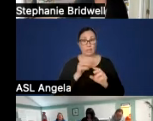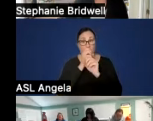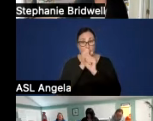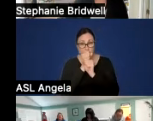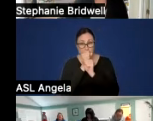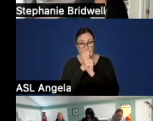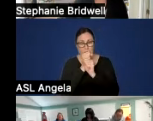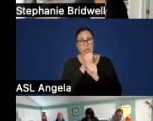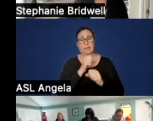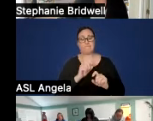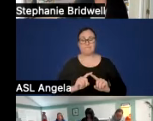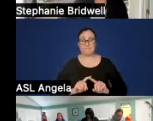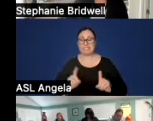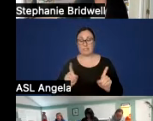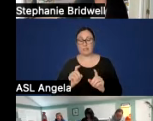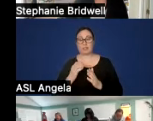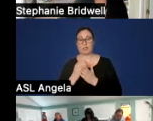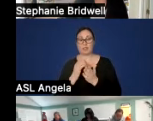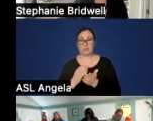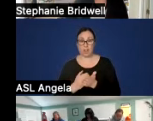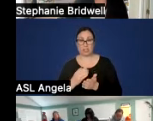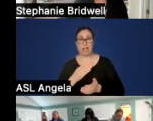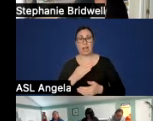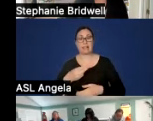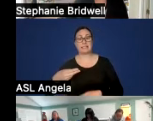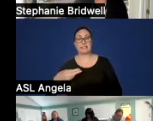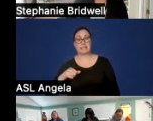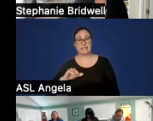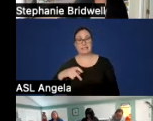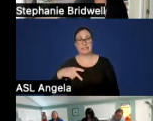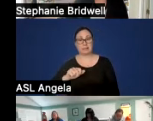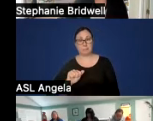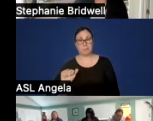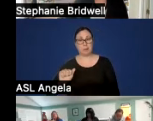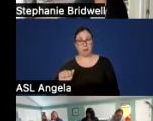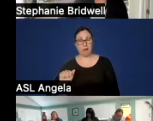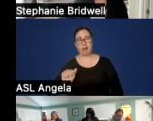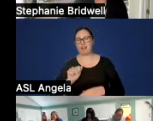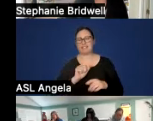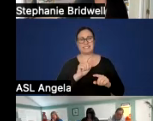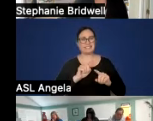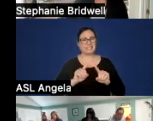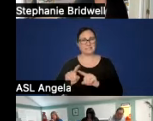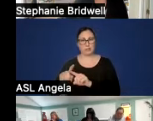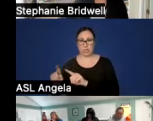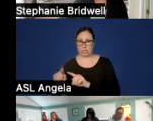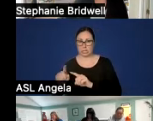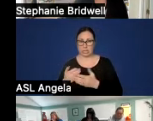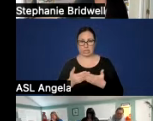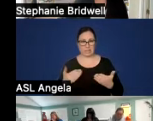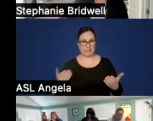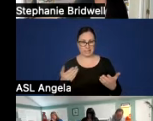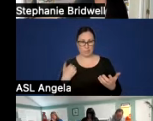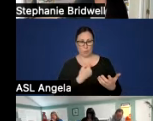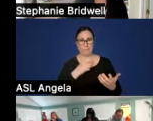and codes of conduct and HIPAA and all different types of things that we're going to have to adhere to, right? And so part of us coming